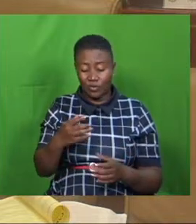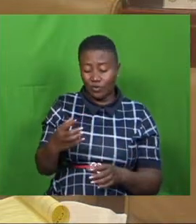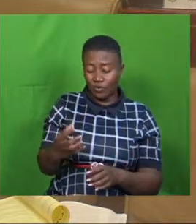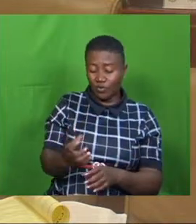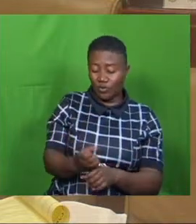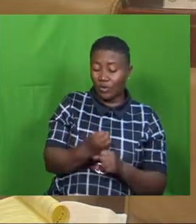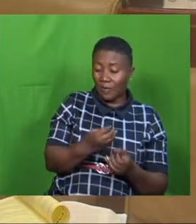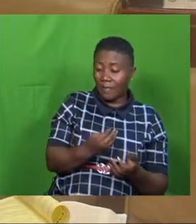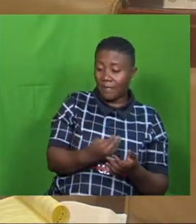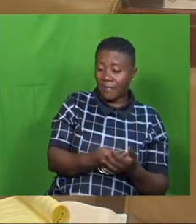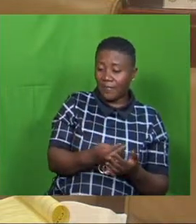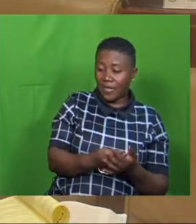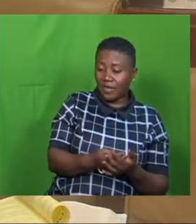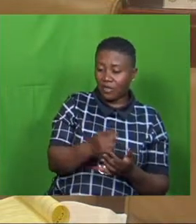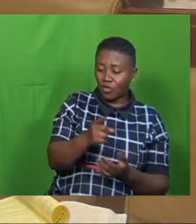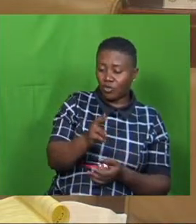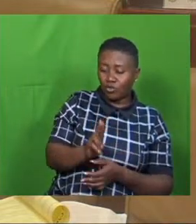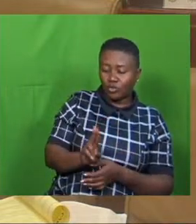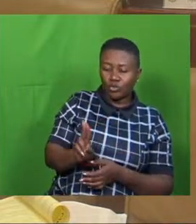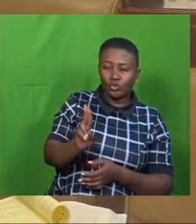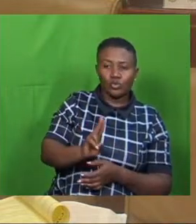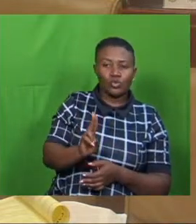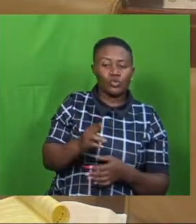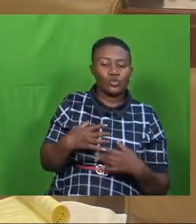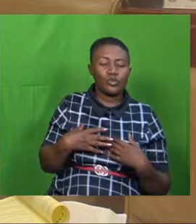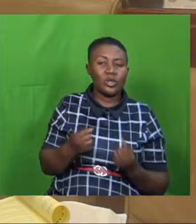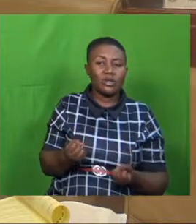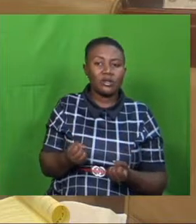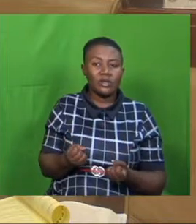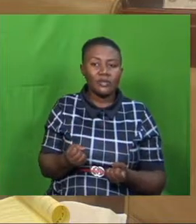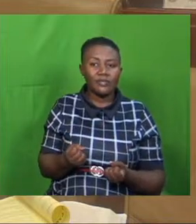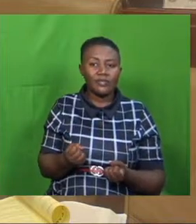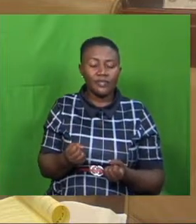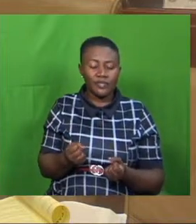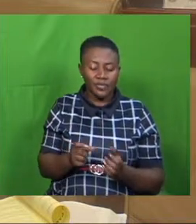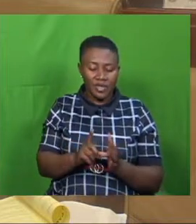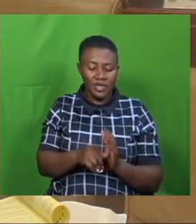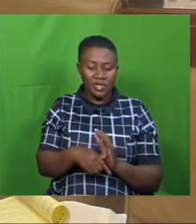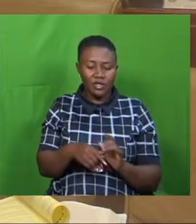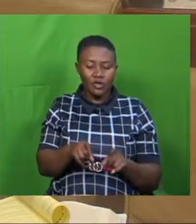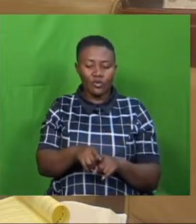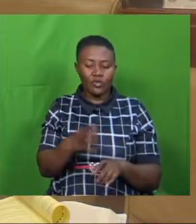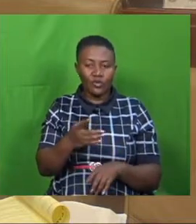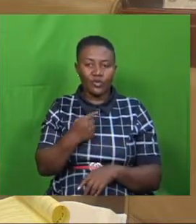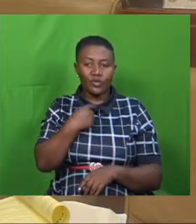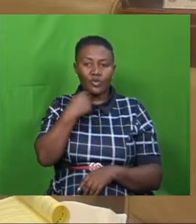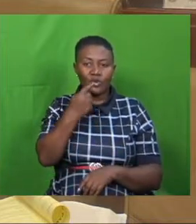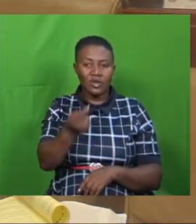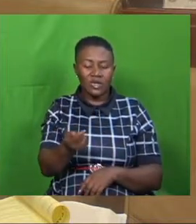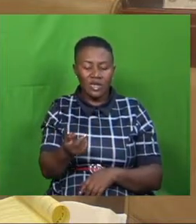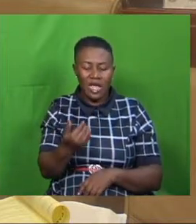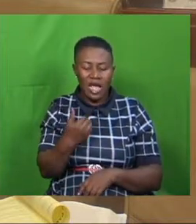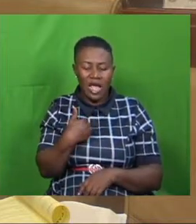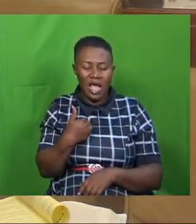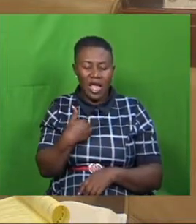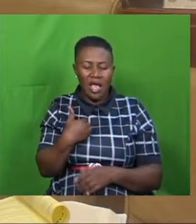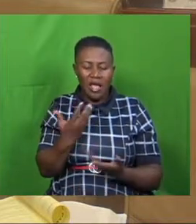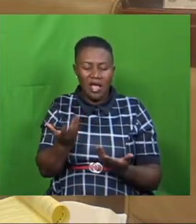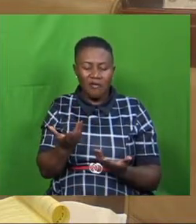apply it well. And then we also want to say there's the necessity to leverage on